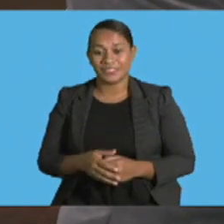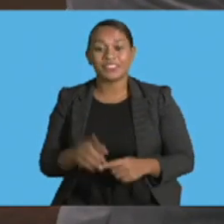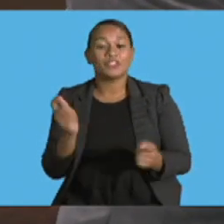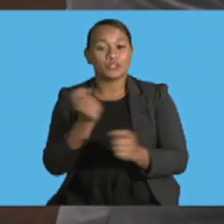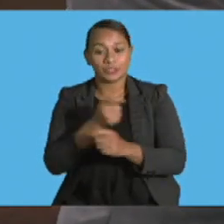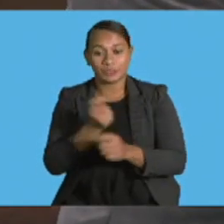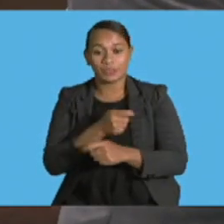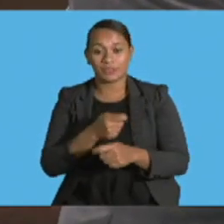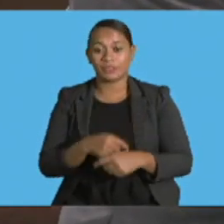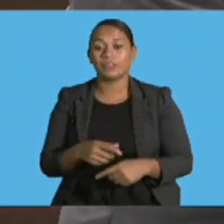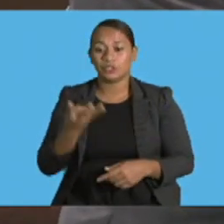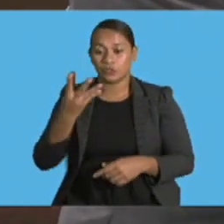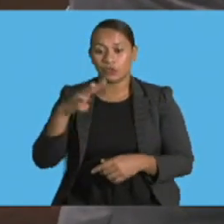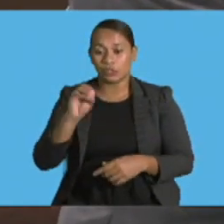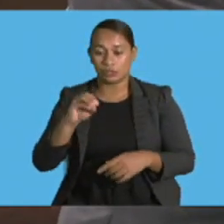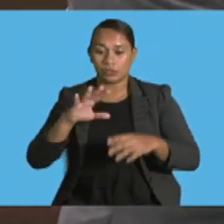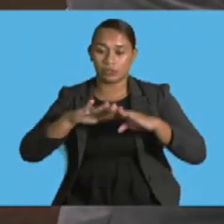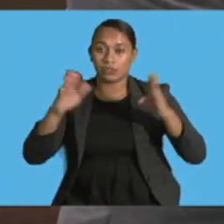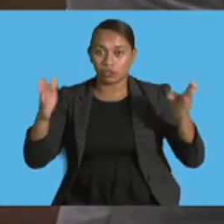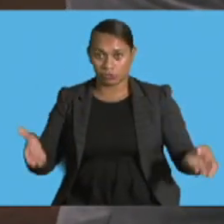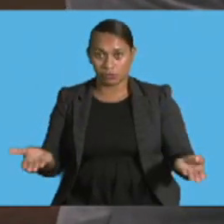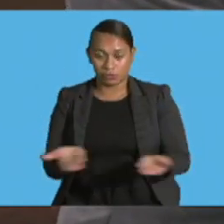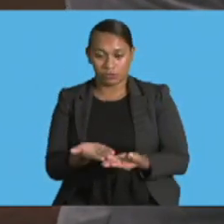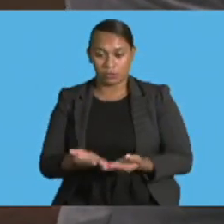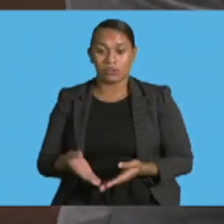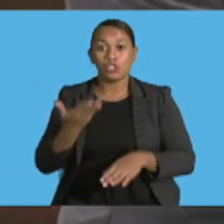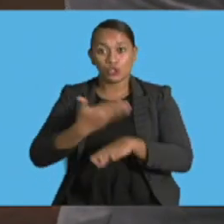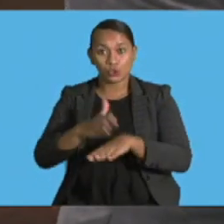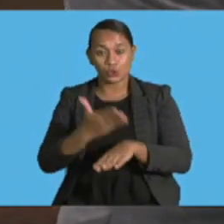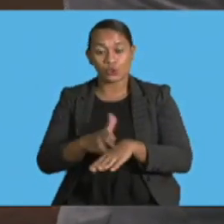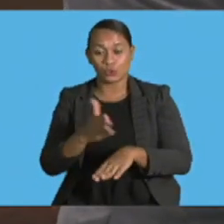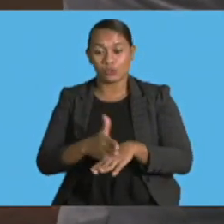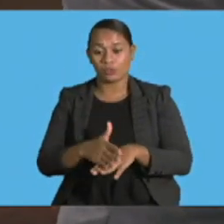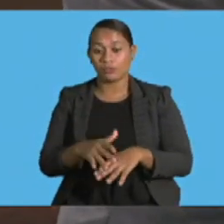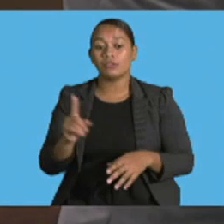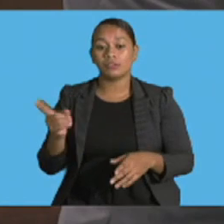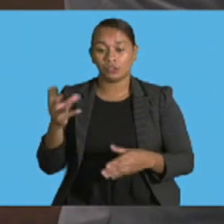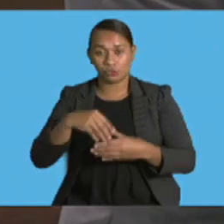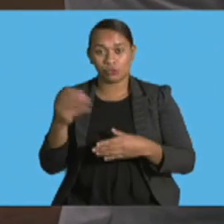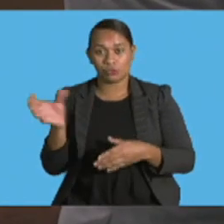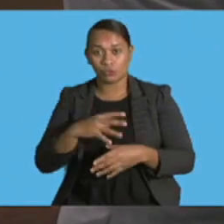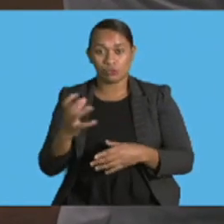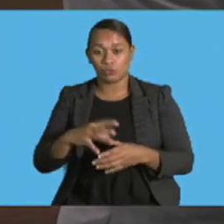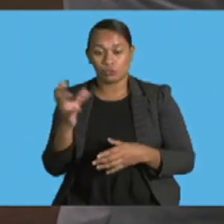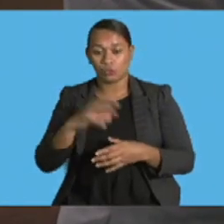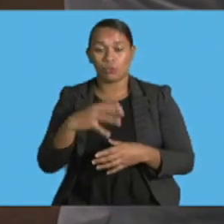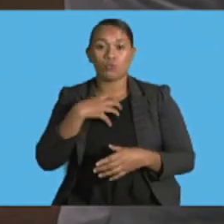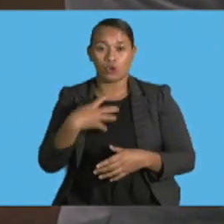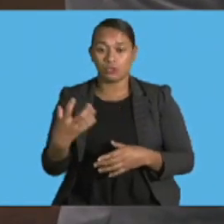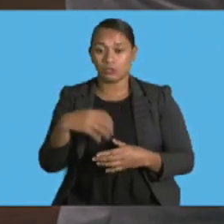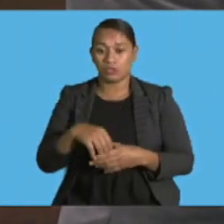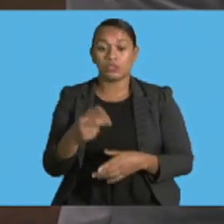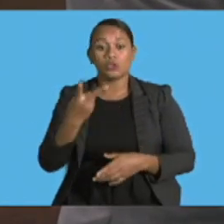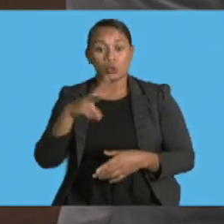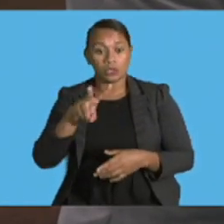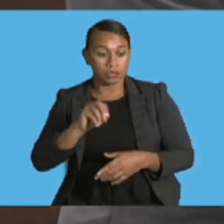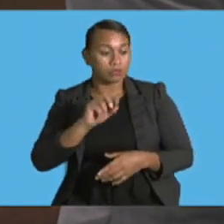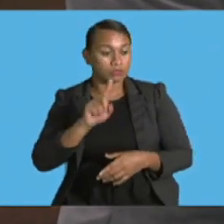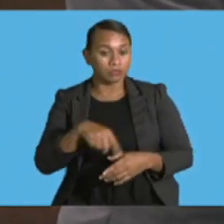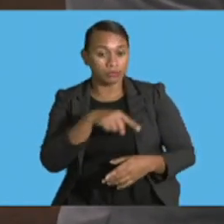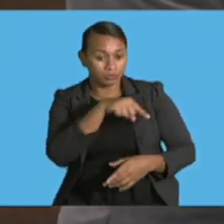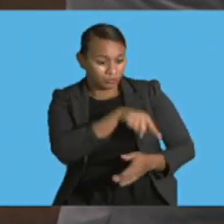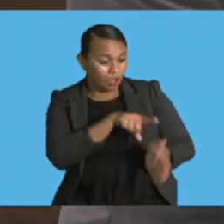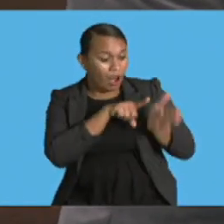bins, dramatically bolstering FAC's existing stock of 20 cage bins. This will